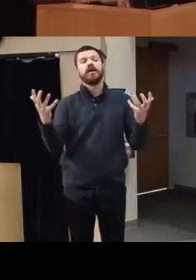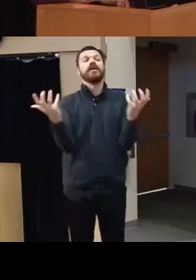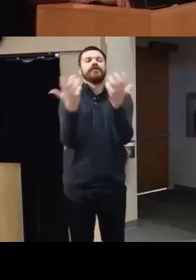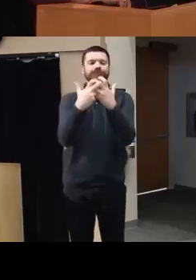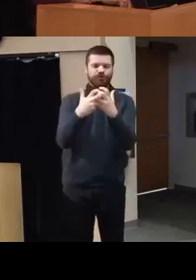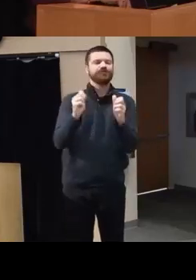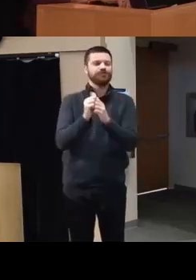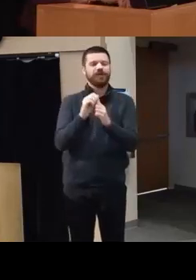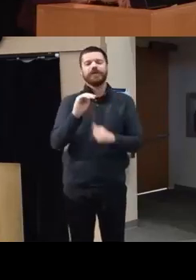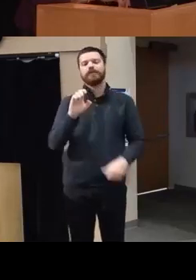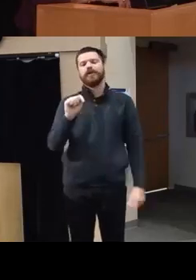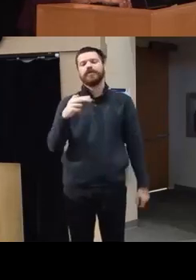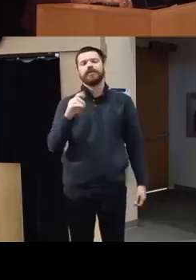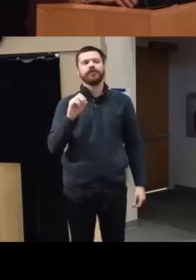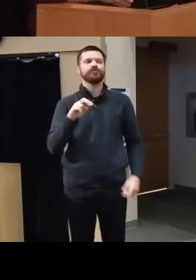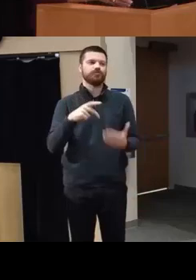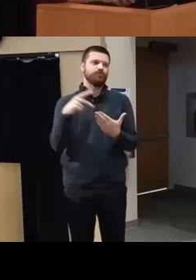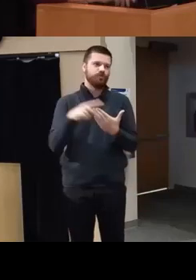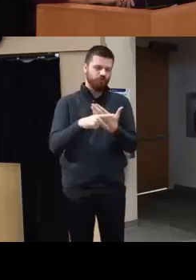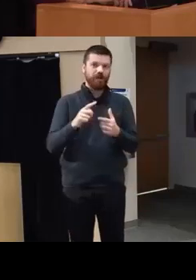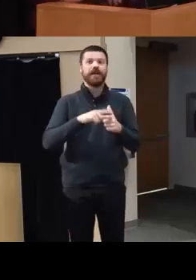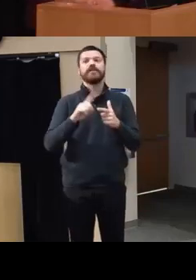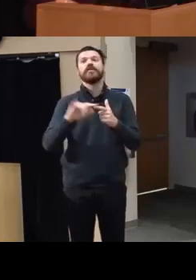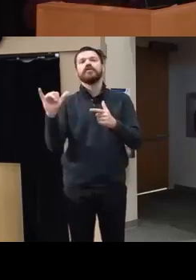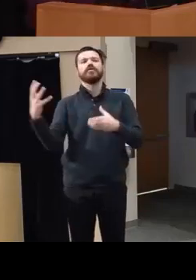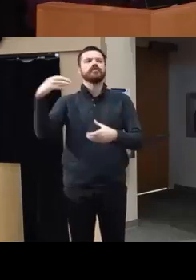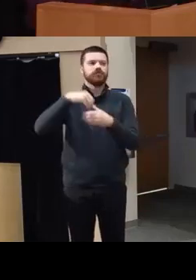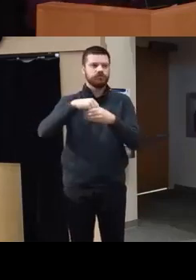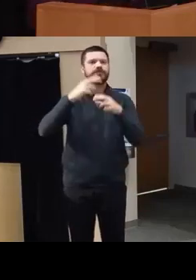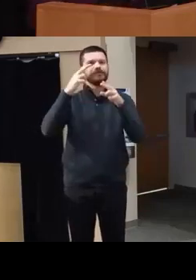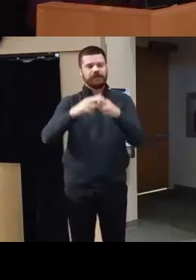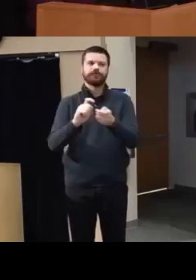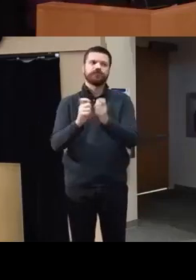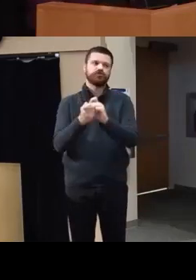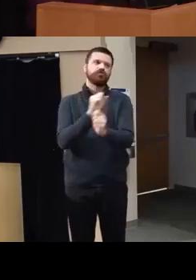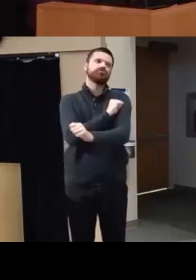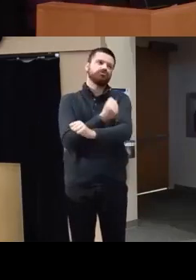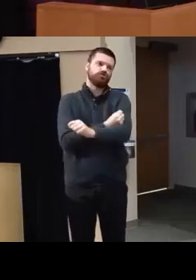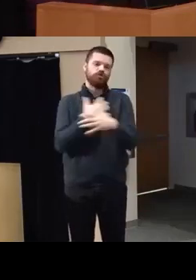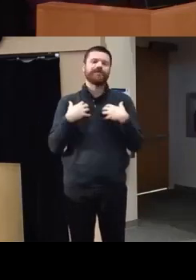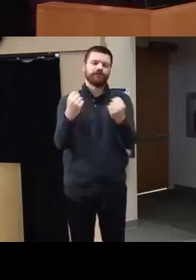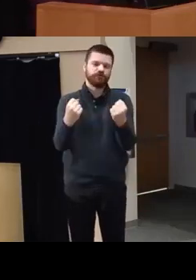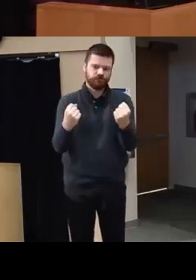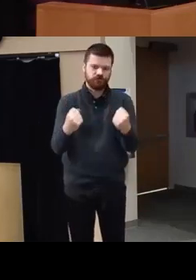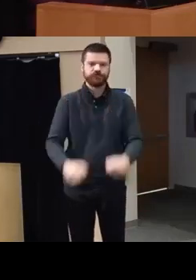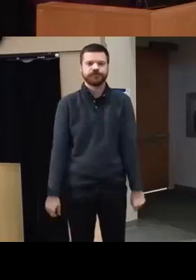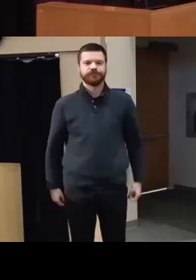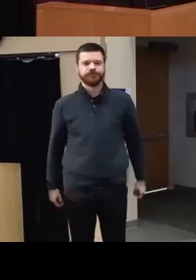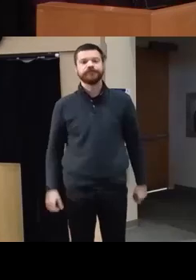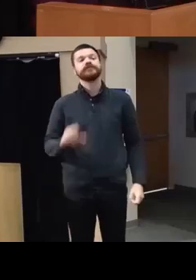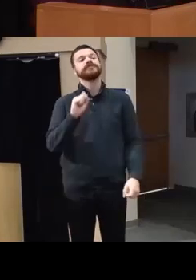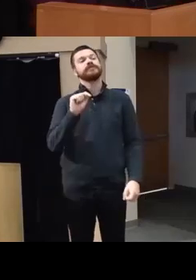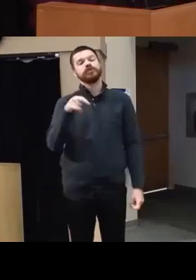with the methadone program and later on also renamed Strong Recovery. St. Joseph's Villa